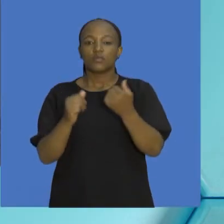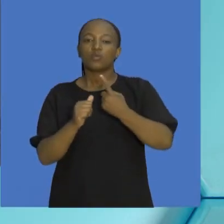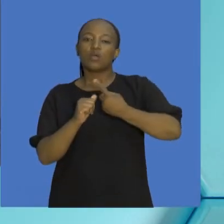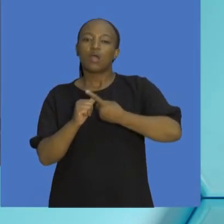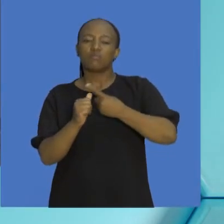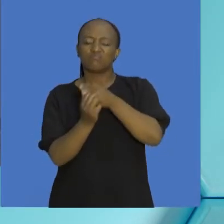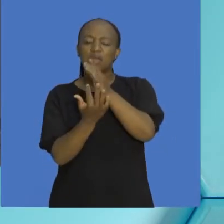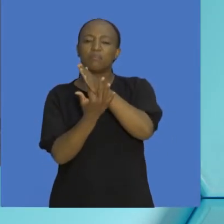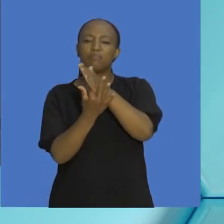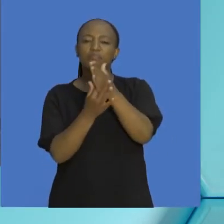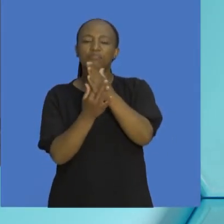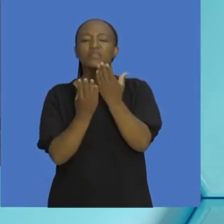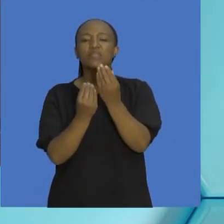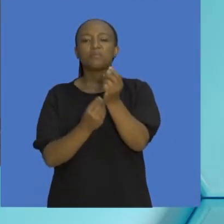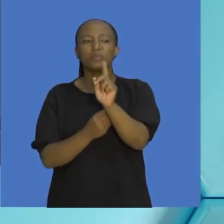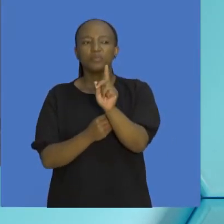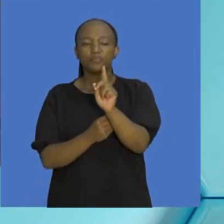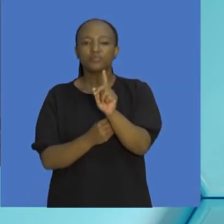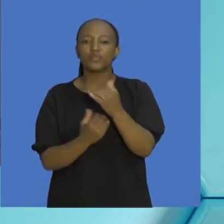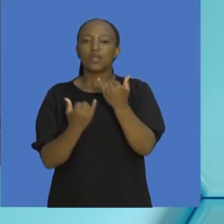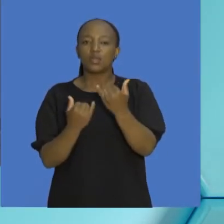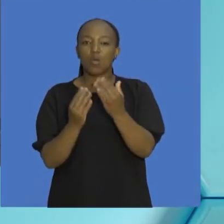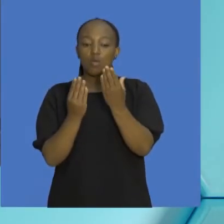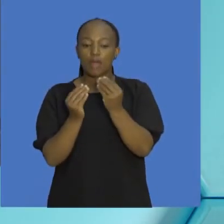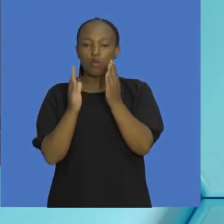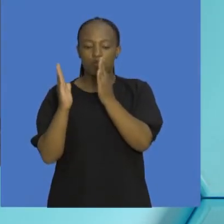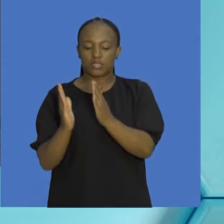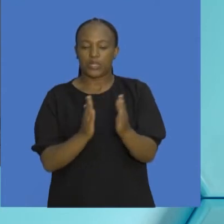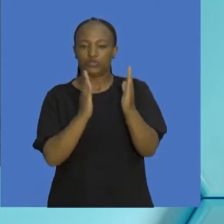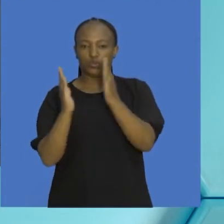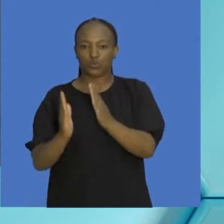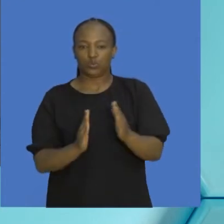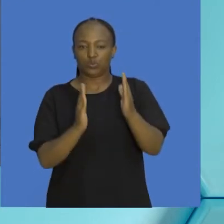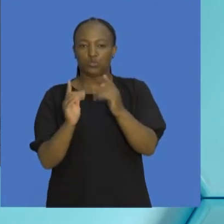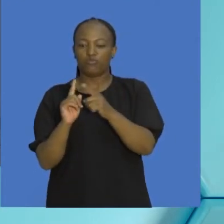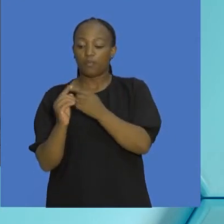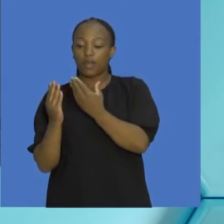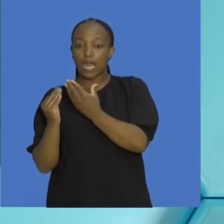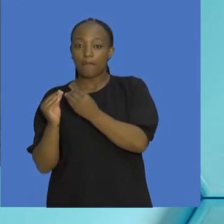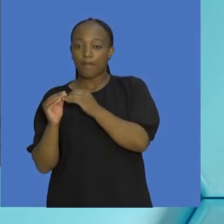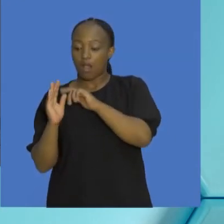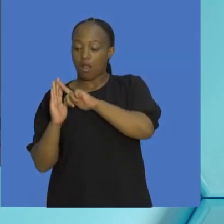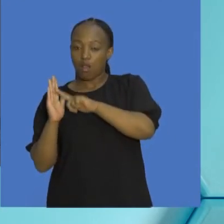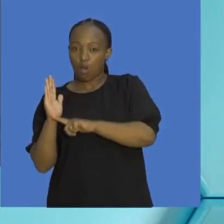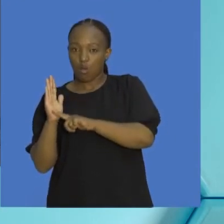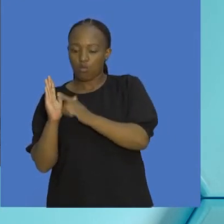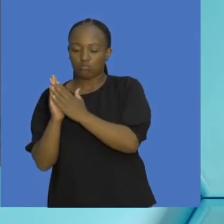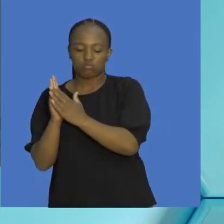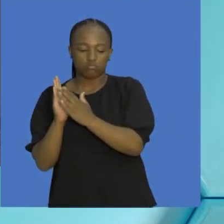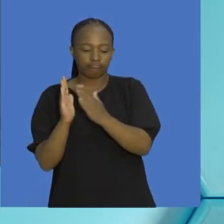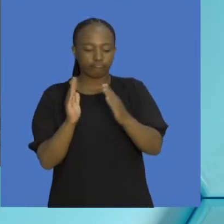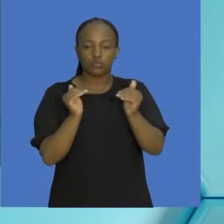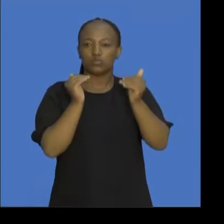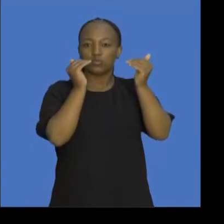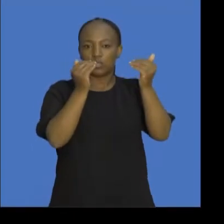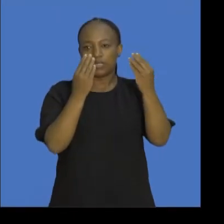calculate the median. We have to order our data from the smallest to the highest. Let's order